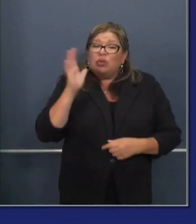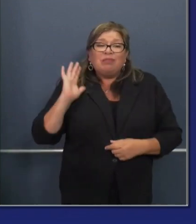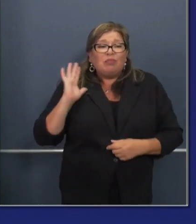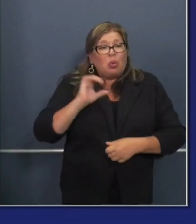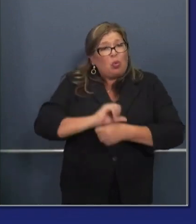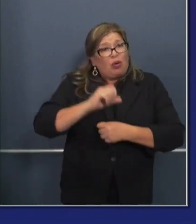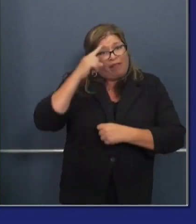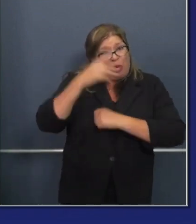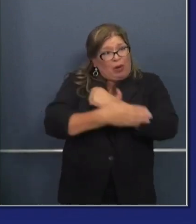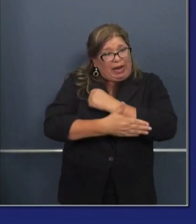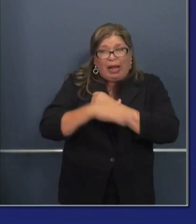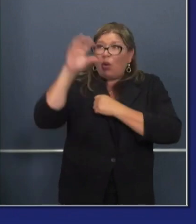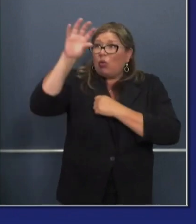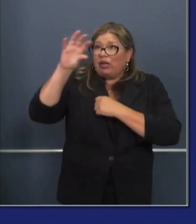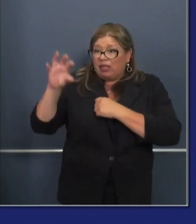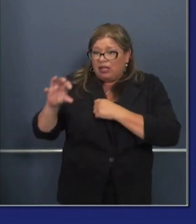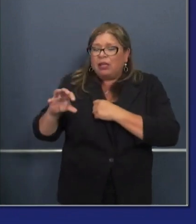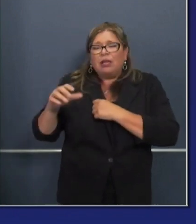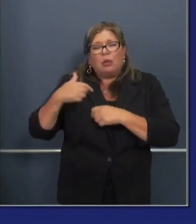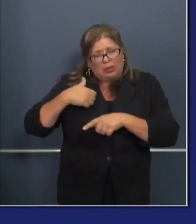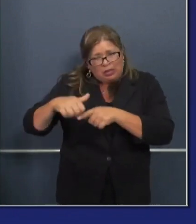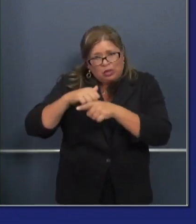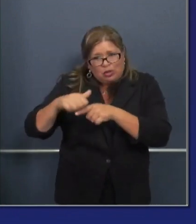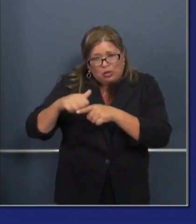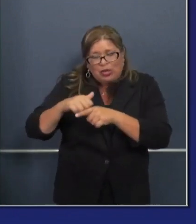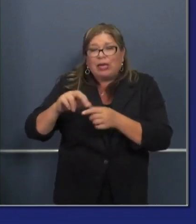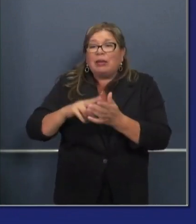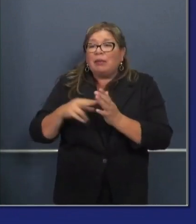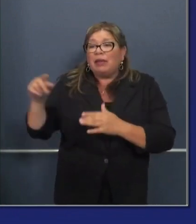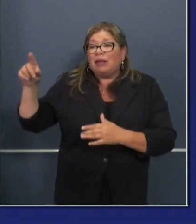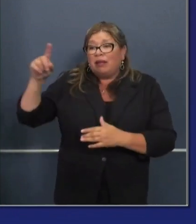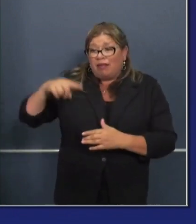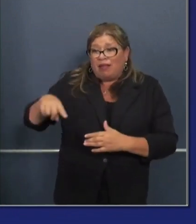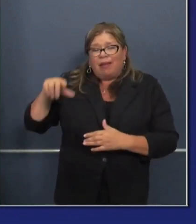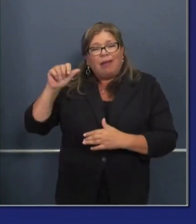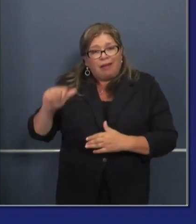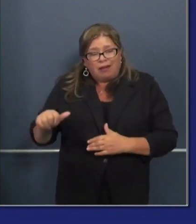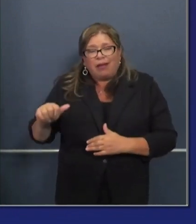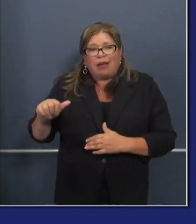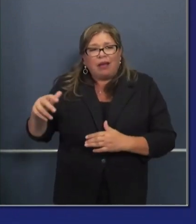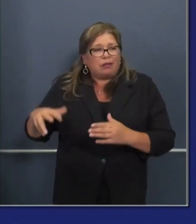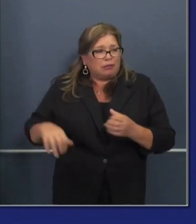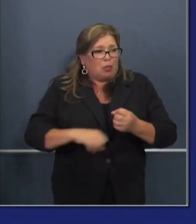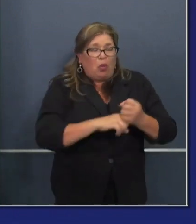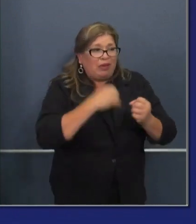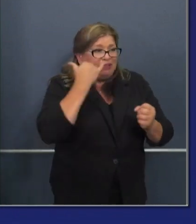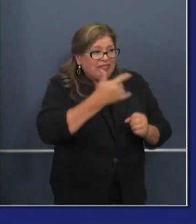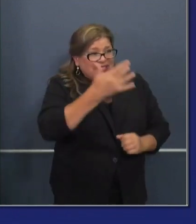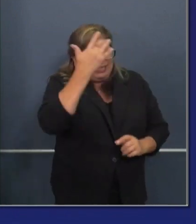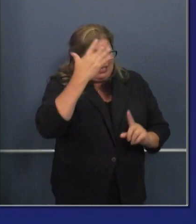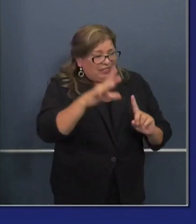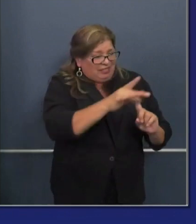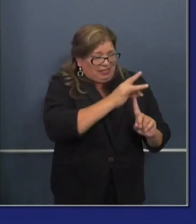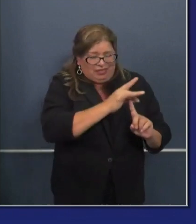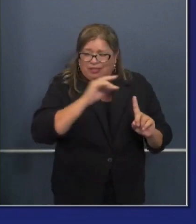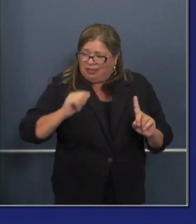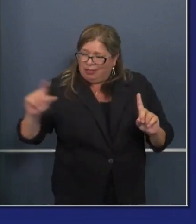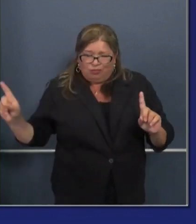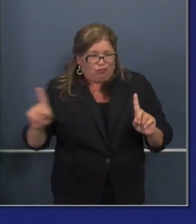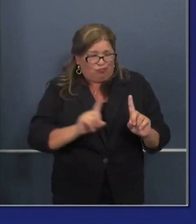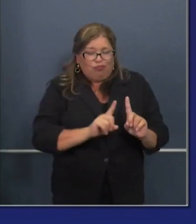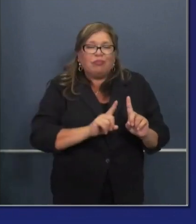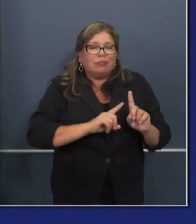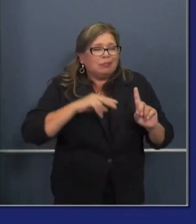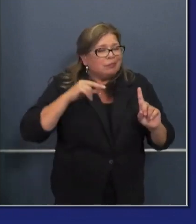to do this work, as well as invited hundreds of others from community-based organizations and other sectors to help join